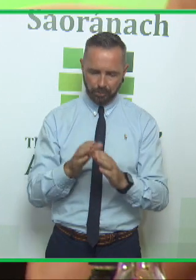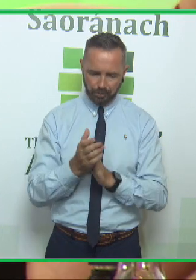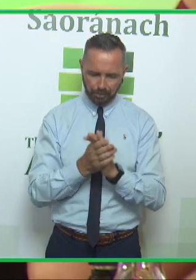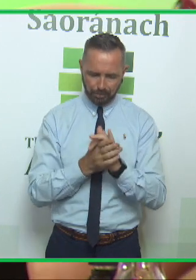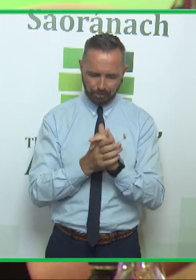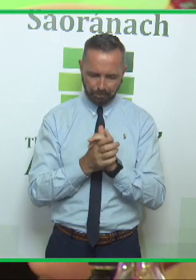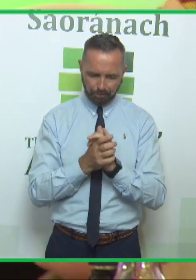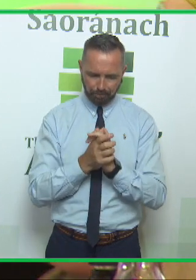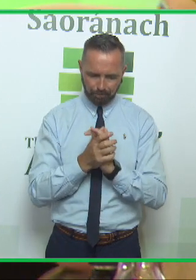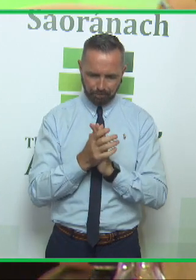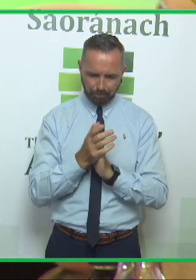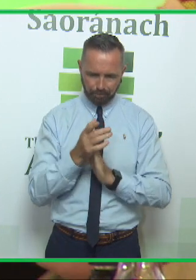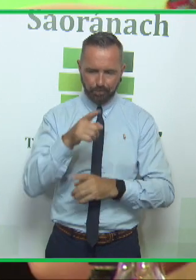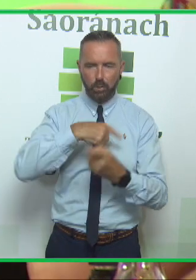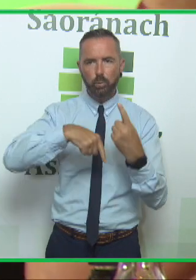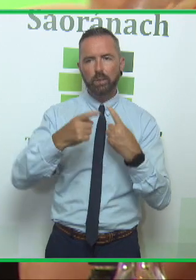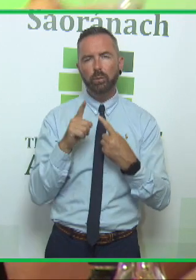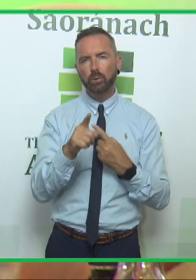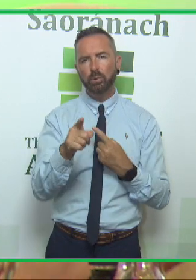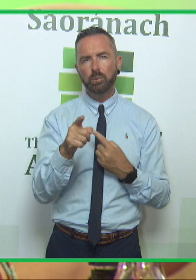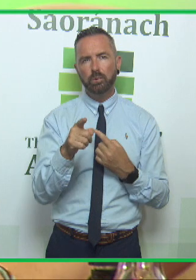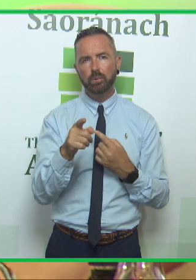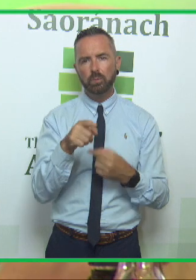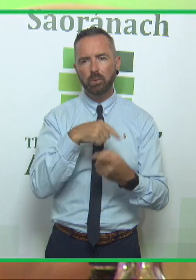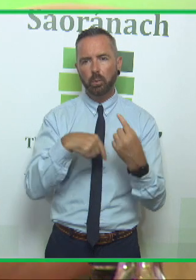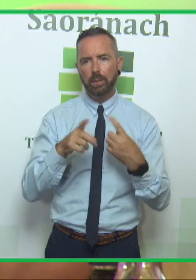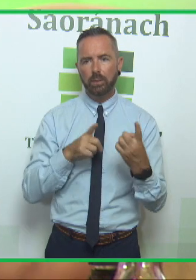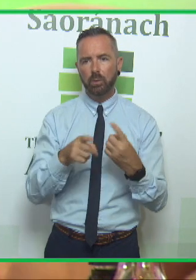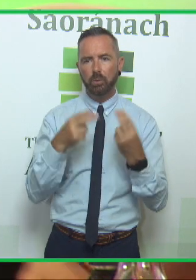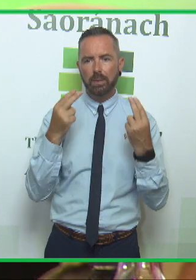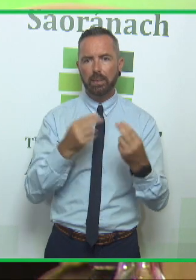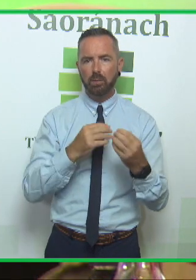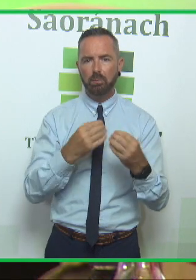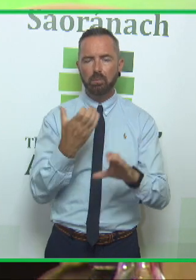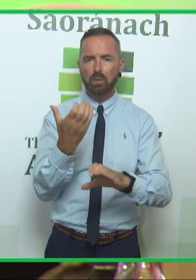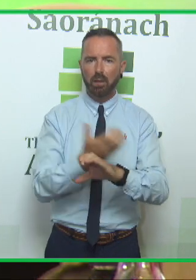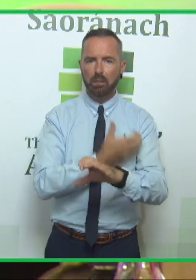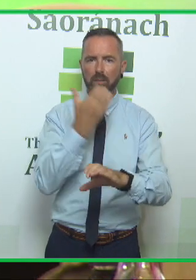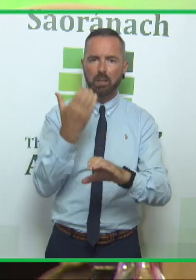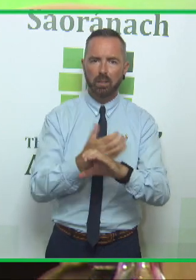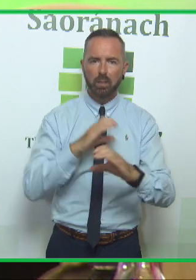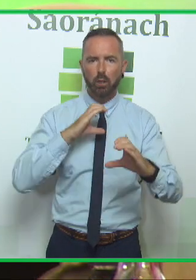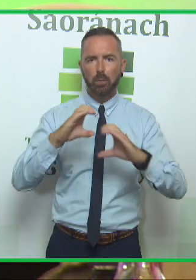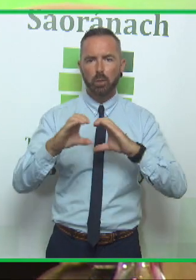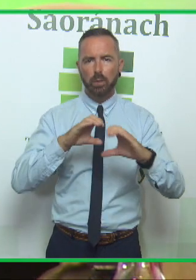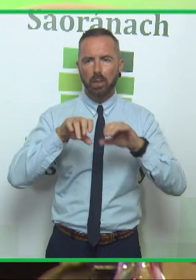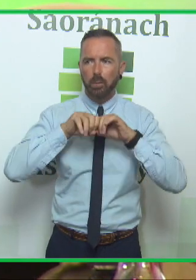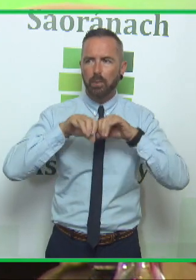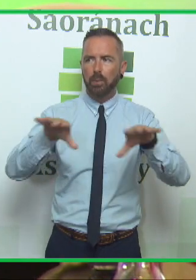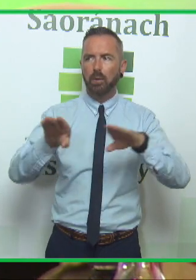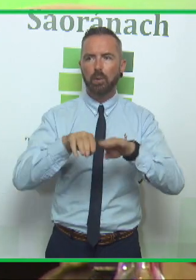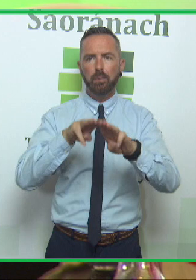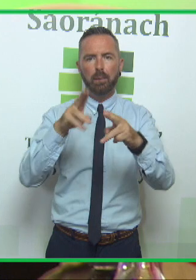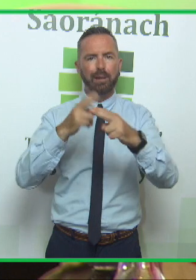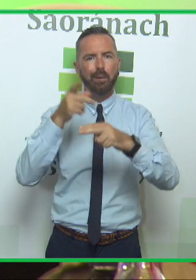that we do actually have to just constantly communicate with people out there, because with the drugs issue,